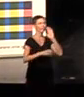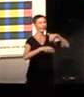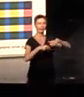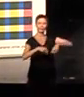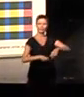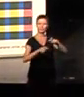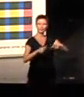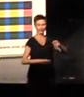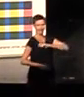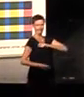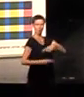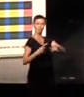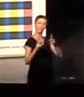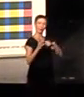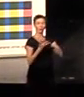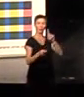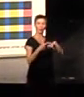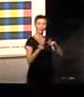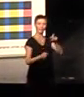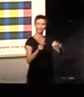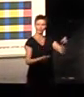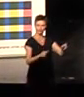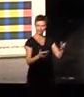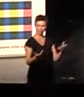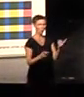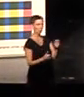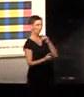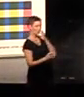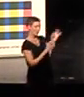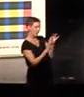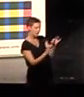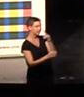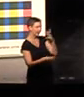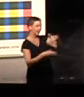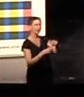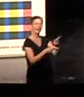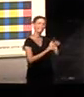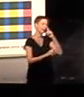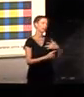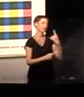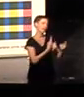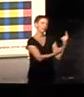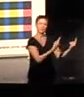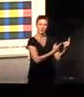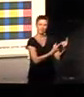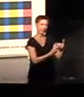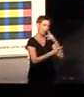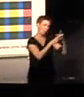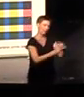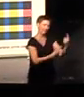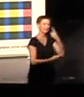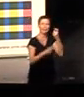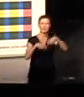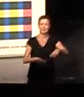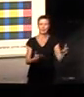all those who actief lee komt je bloed en kent sustained hem zelfs their own living dekens thee